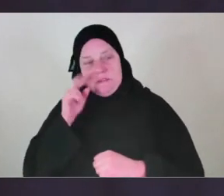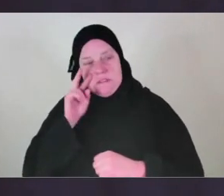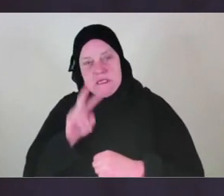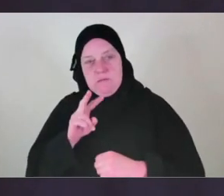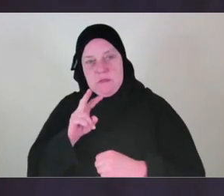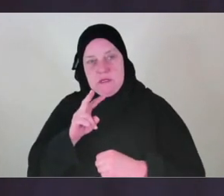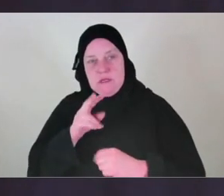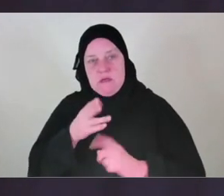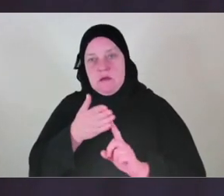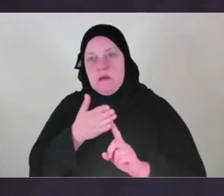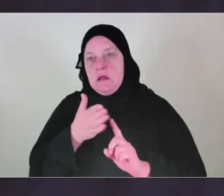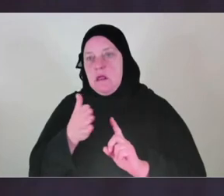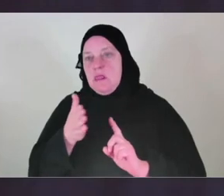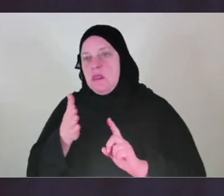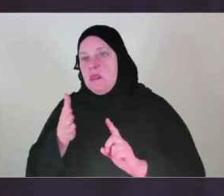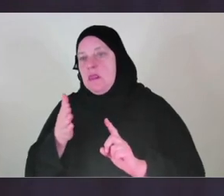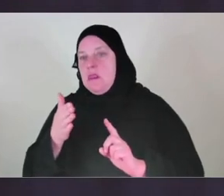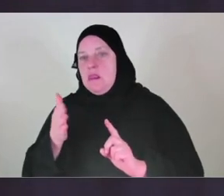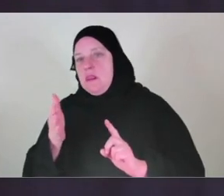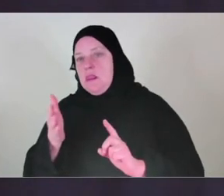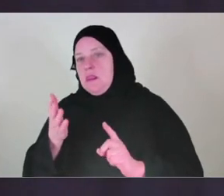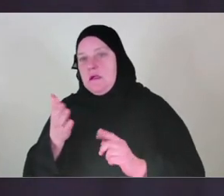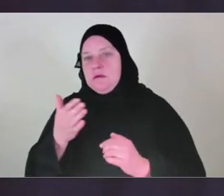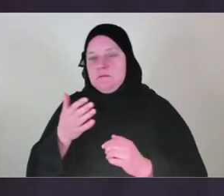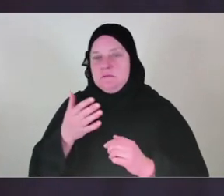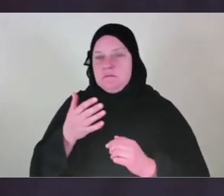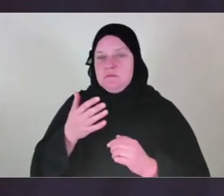than Umar. Now if Umar